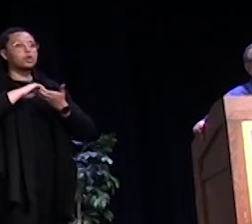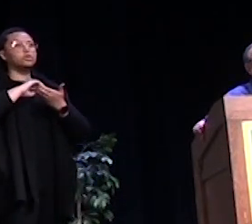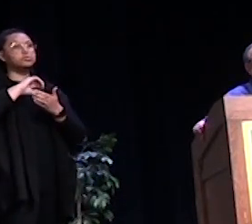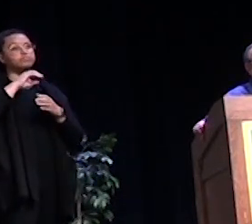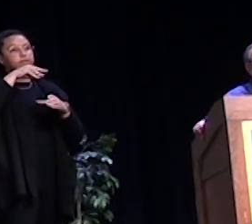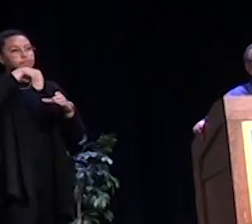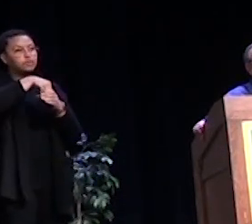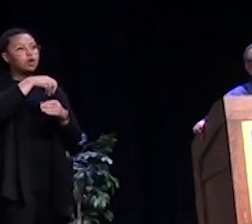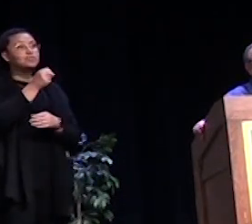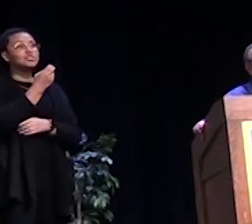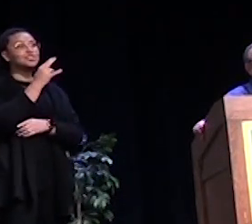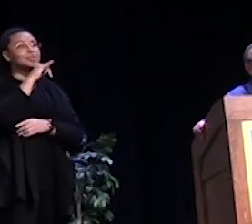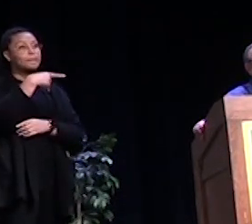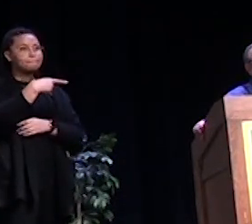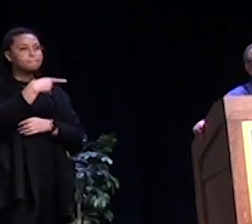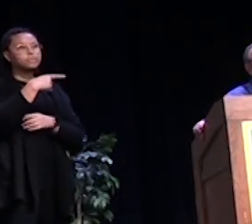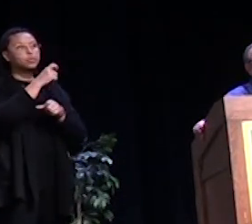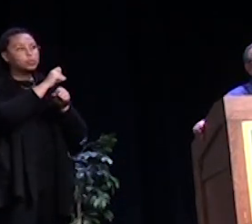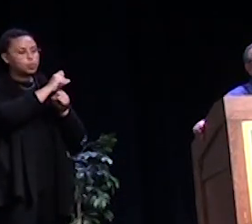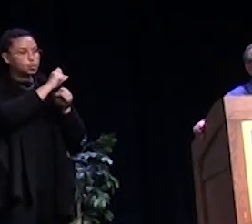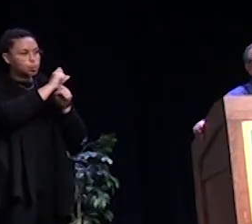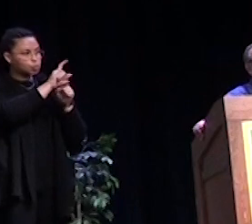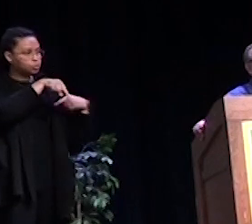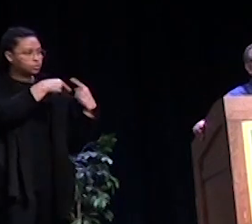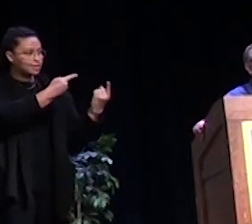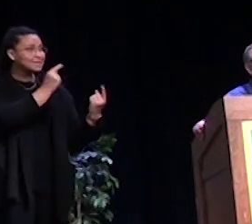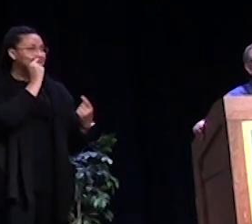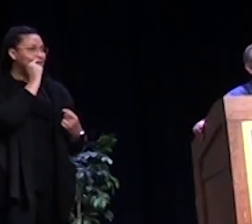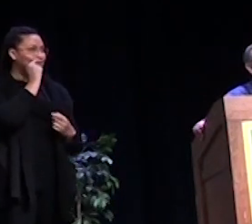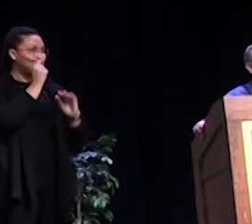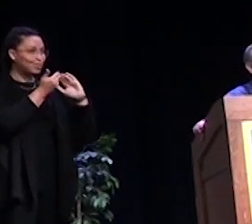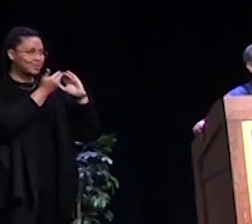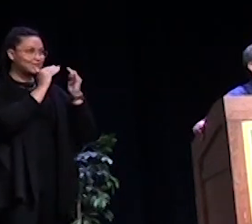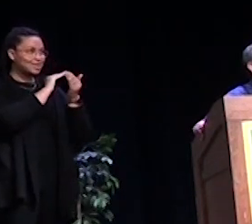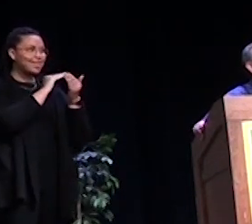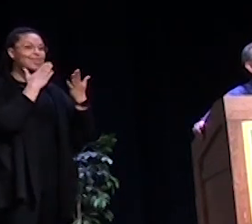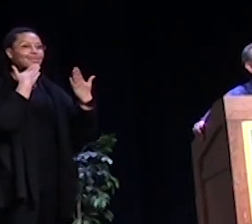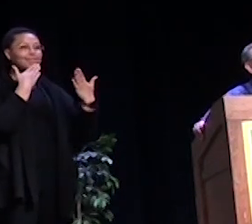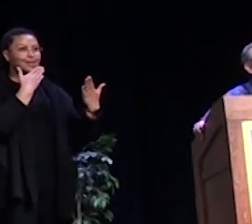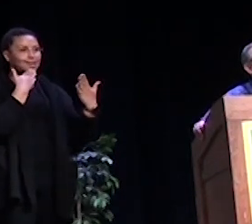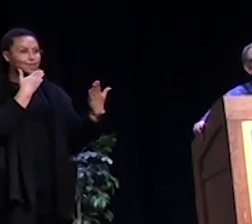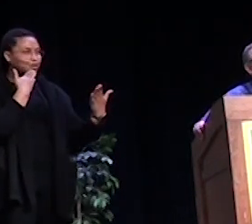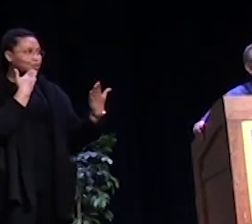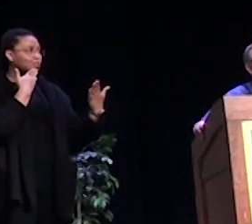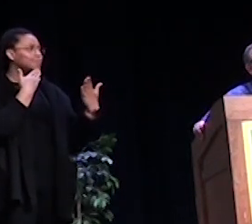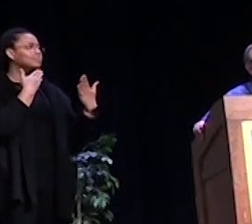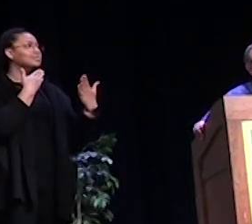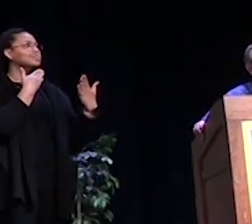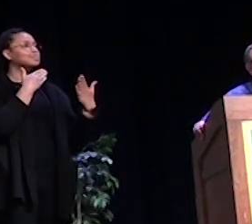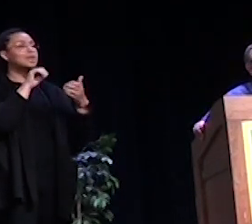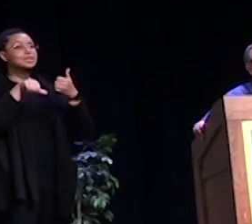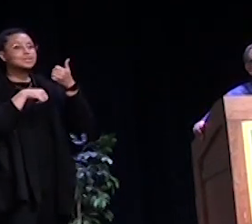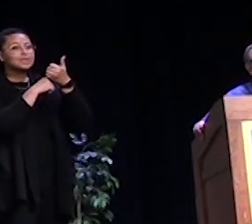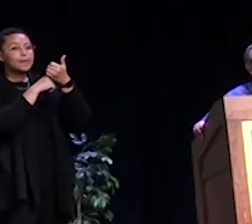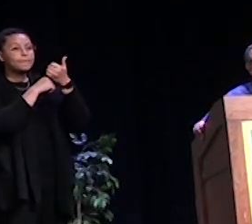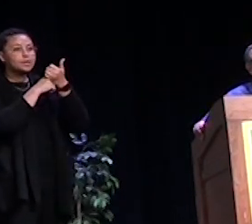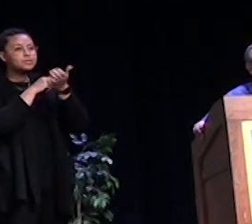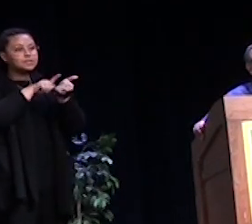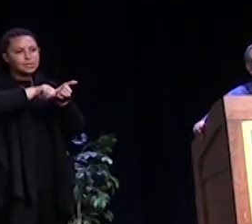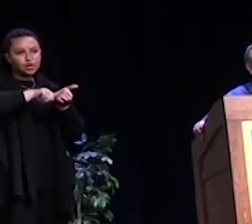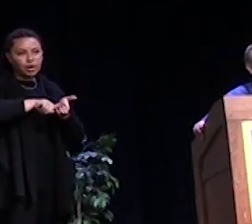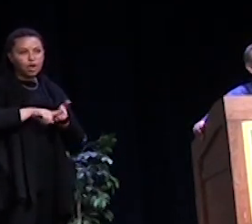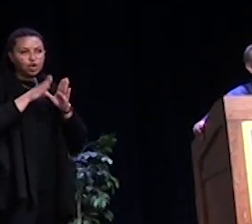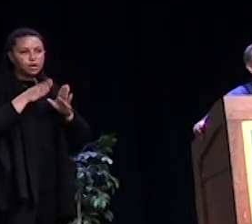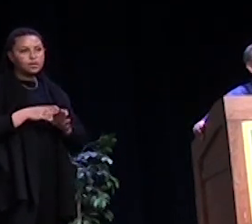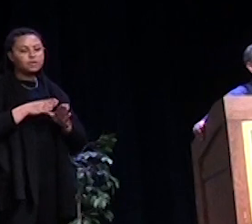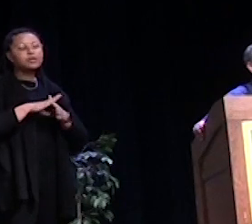SHIP work that's being done by the City of San Antonio. Thank you, Deputy Secretary, for